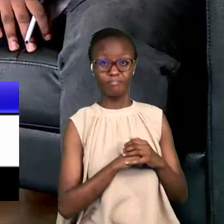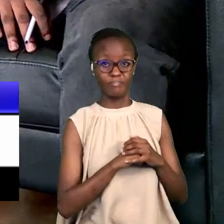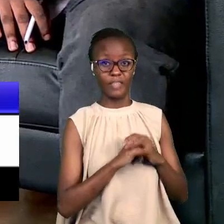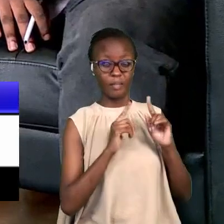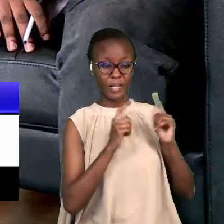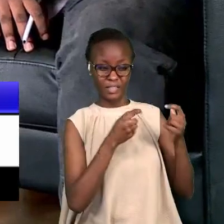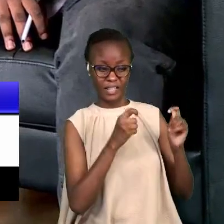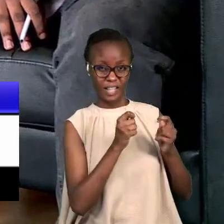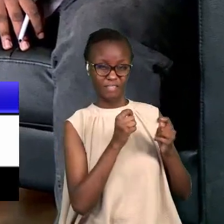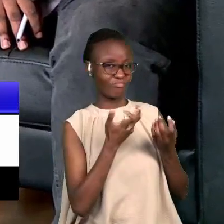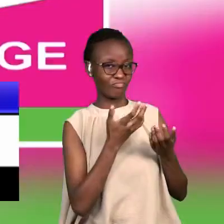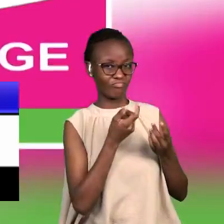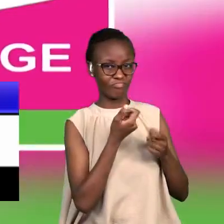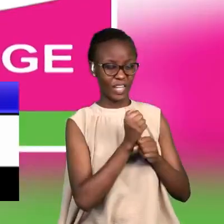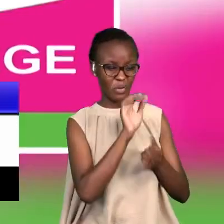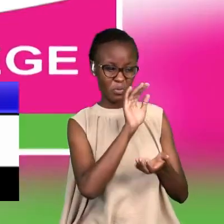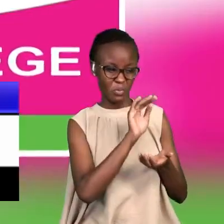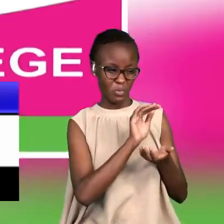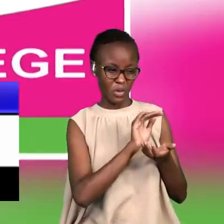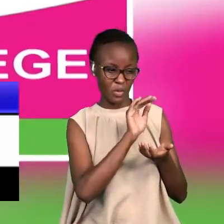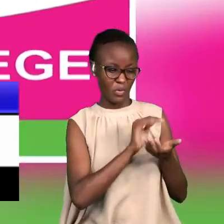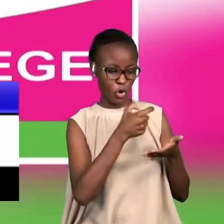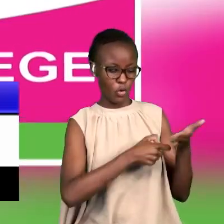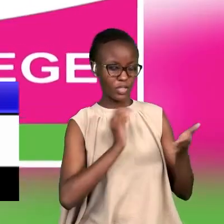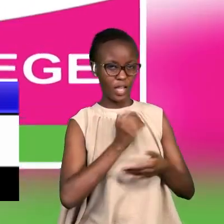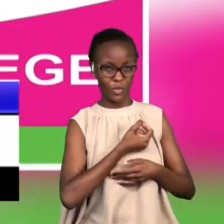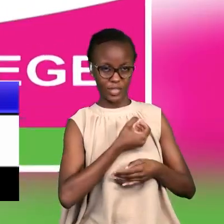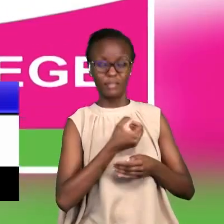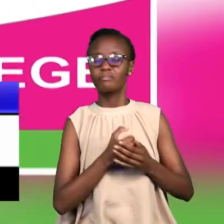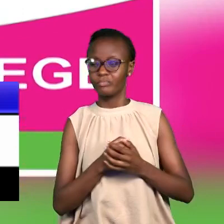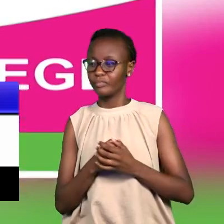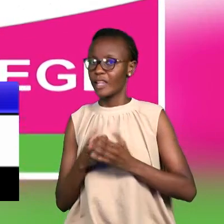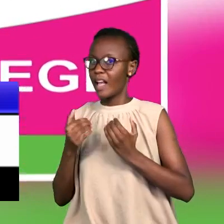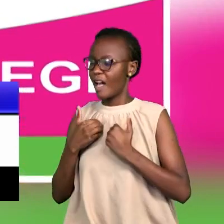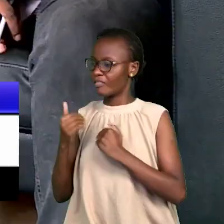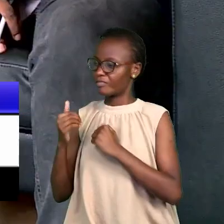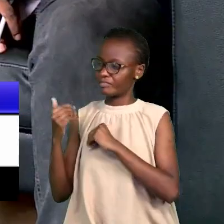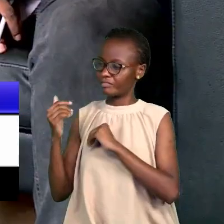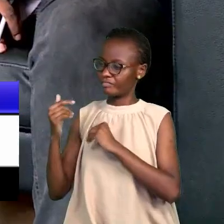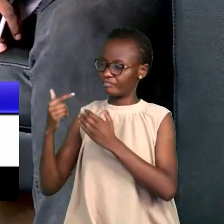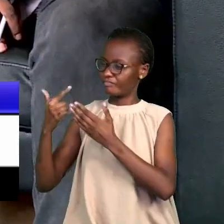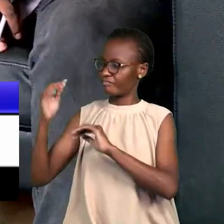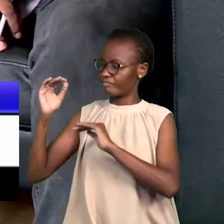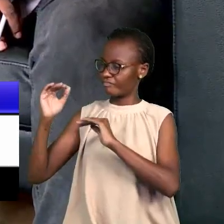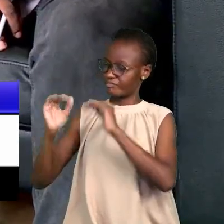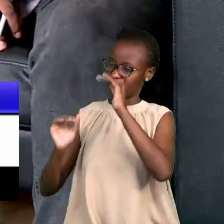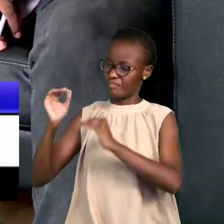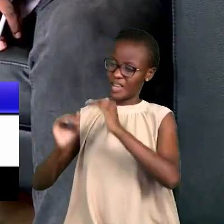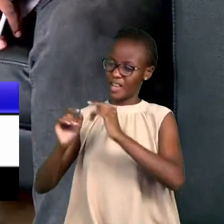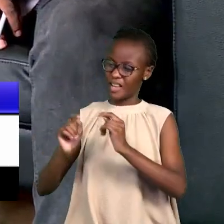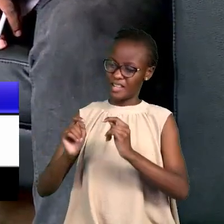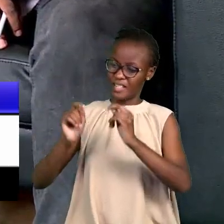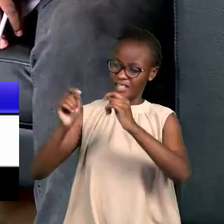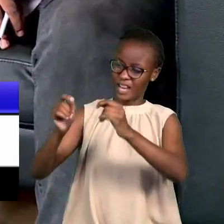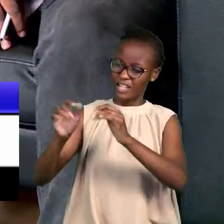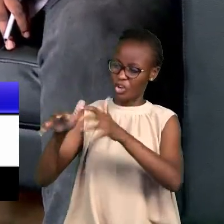But we try to make it as affordable as possible. At Kips? At Kips, yes. There's a debate between talents and academics. Yes. Please weigh